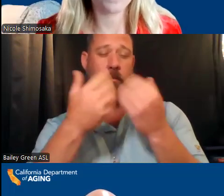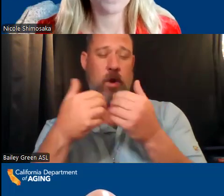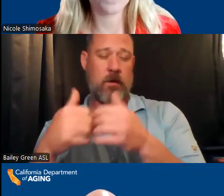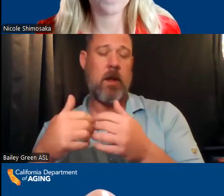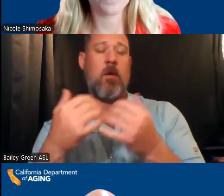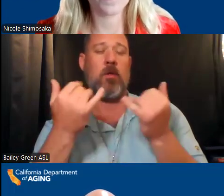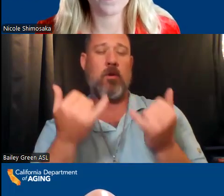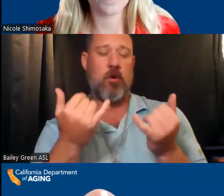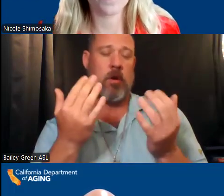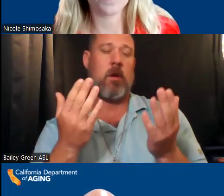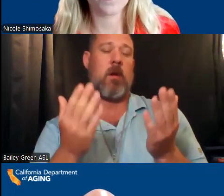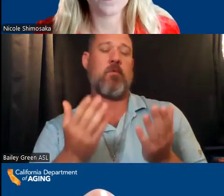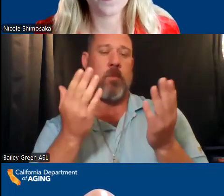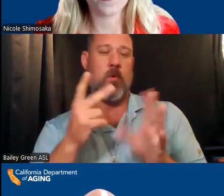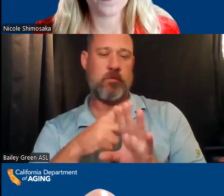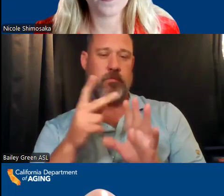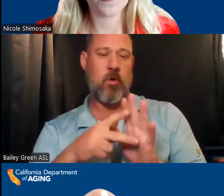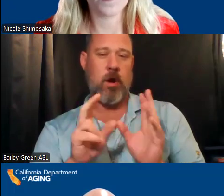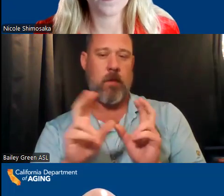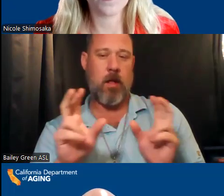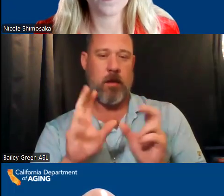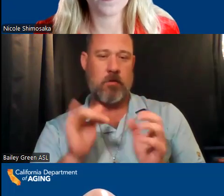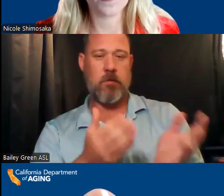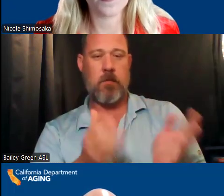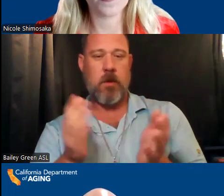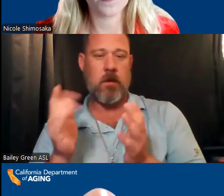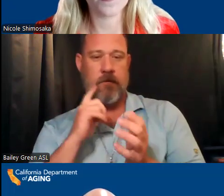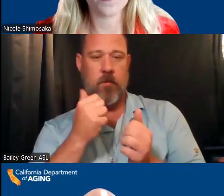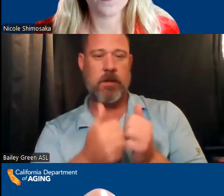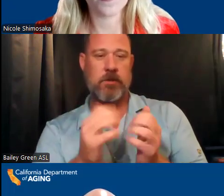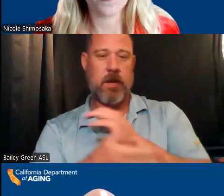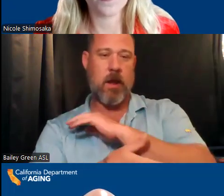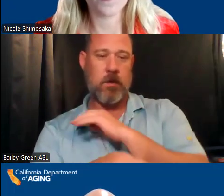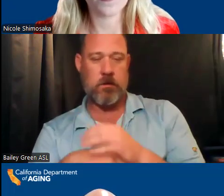and proposed program allocations by bucket for each county.